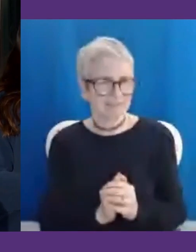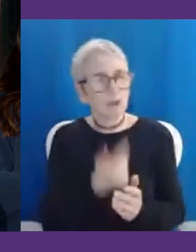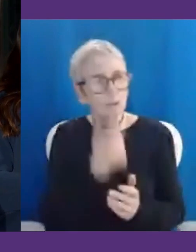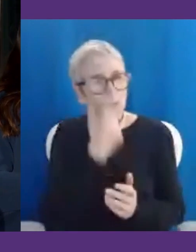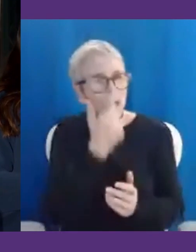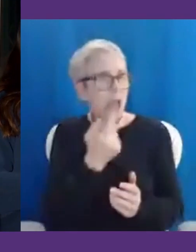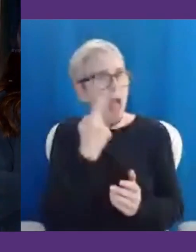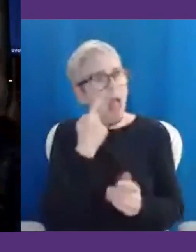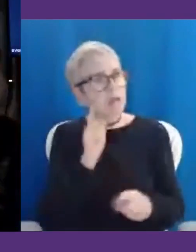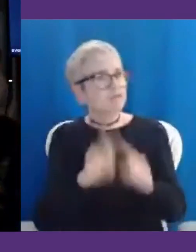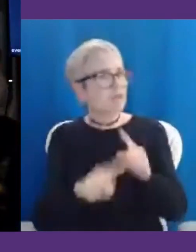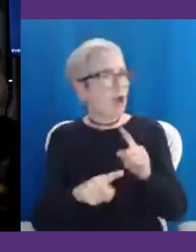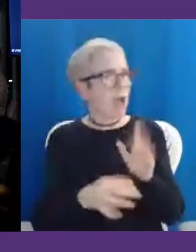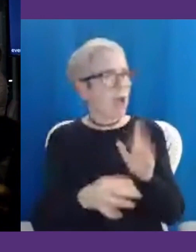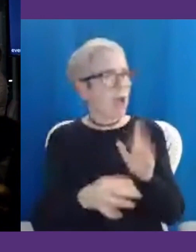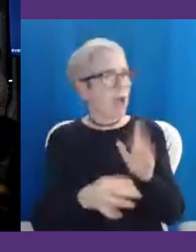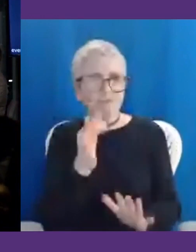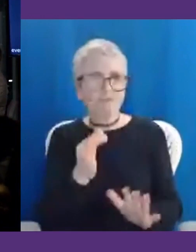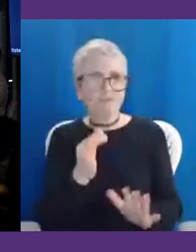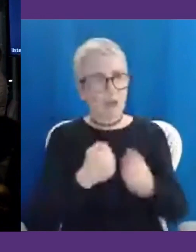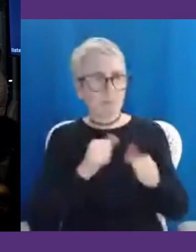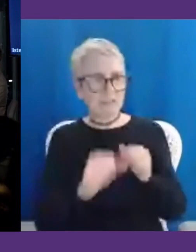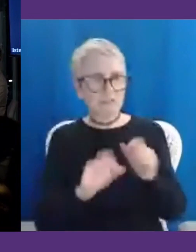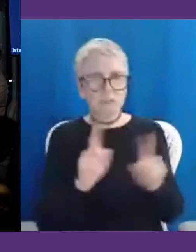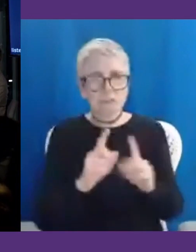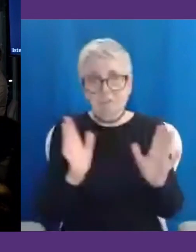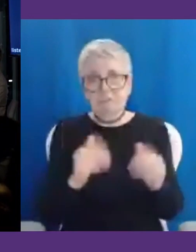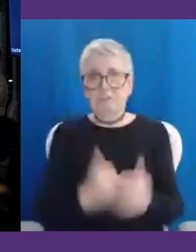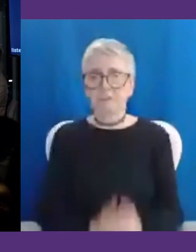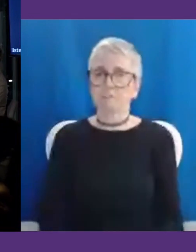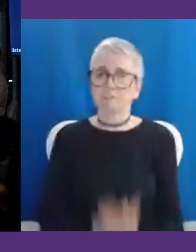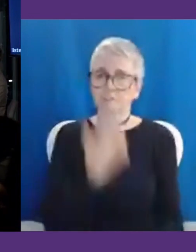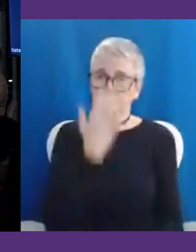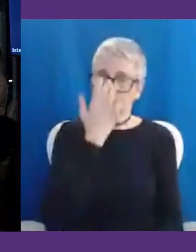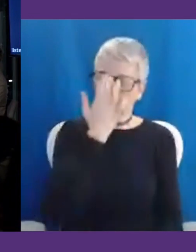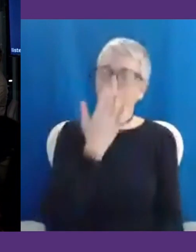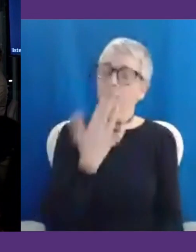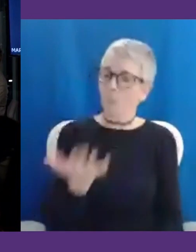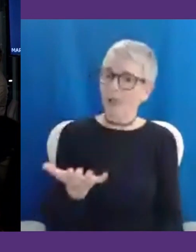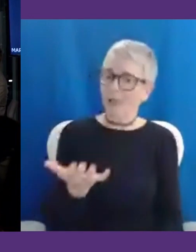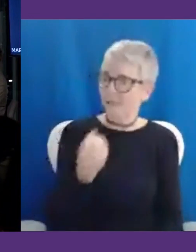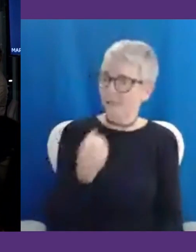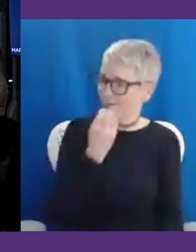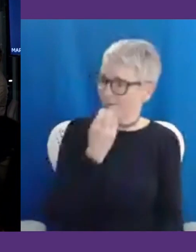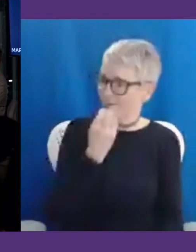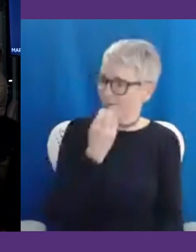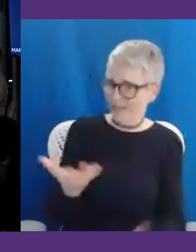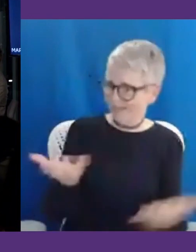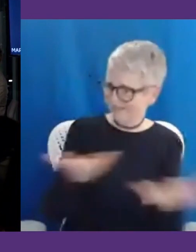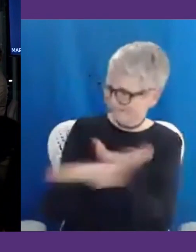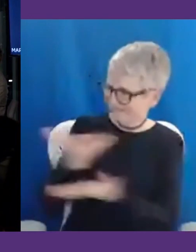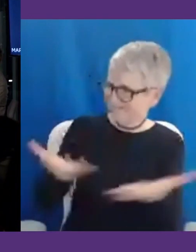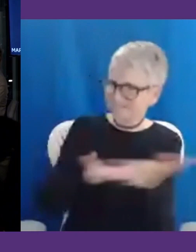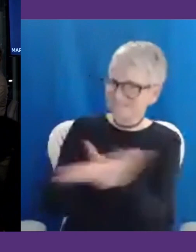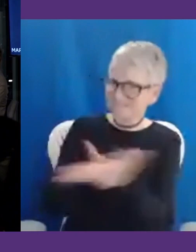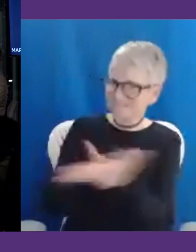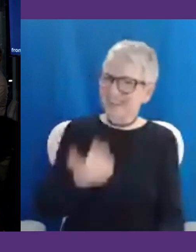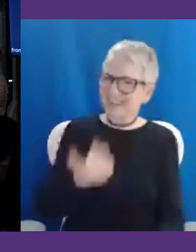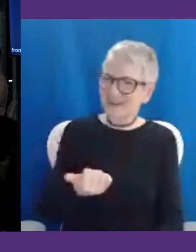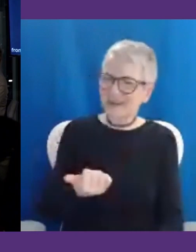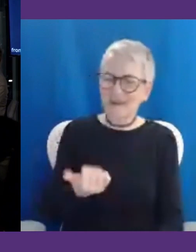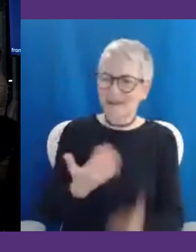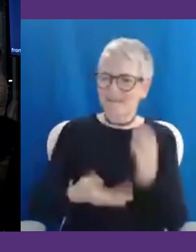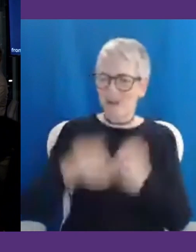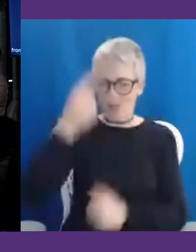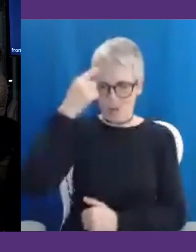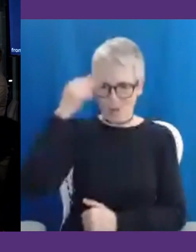Brilliant. Thank you. Well, it's wonderful to hear from all of you. There's a brilliant conversation, and we hadn't thought that thread was going to be about the rules and who follows come